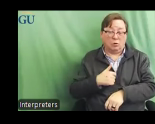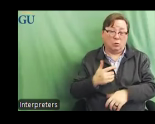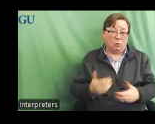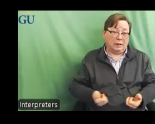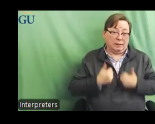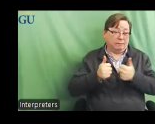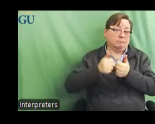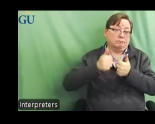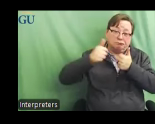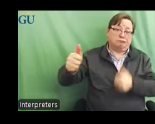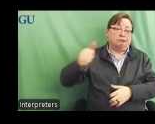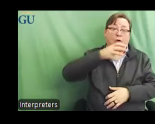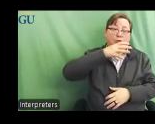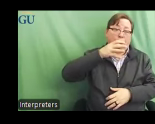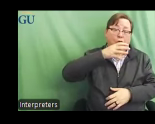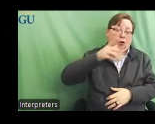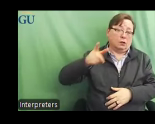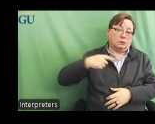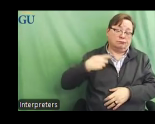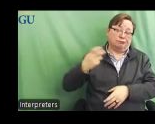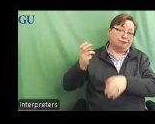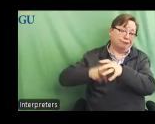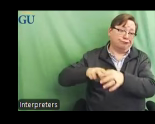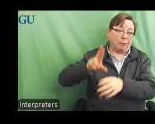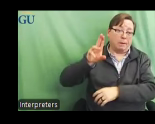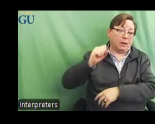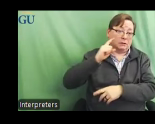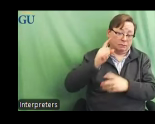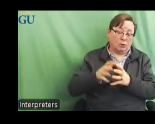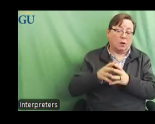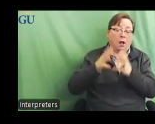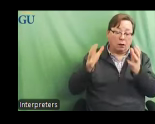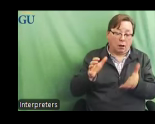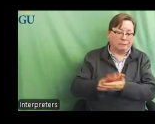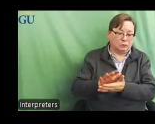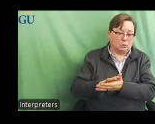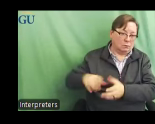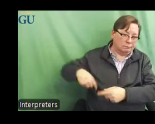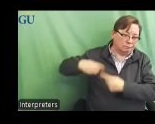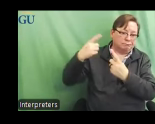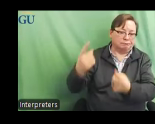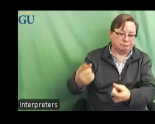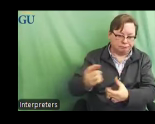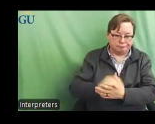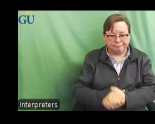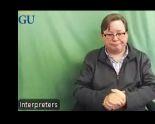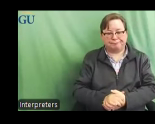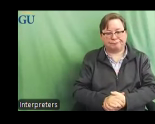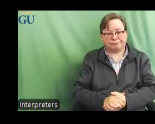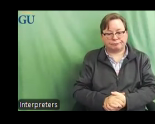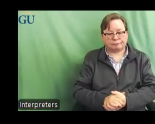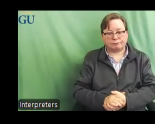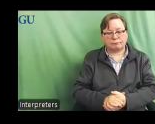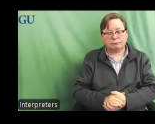community. So she has been riding the bus, or she did ride the bus for a lot of her school career.